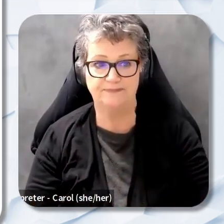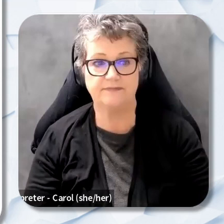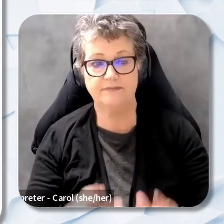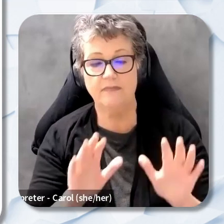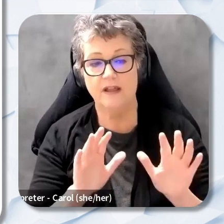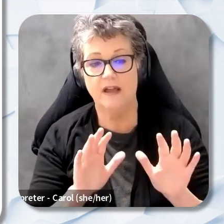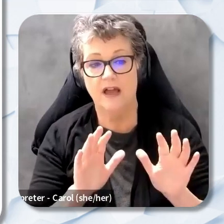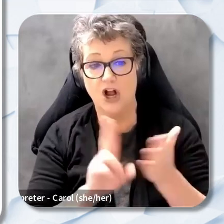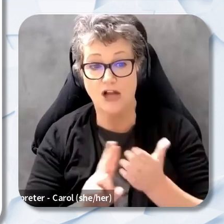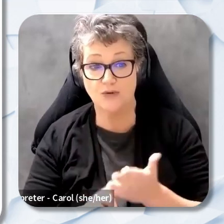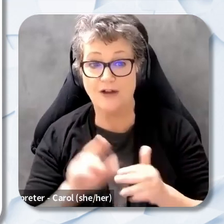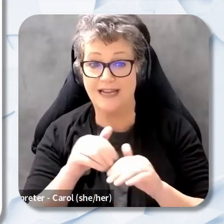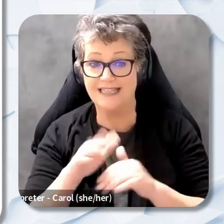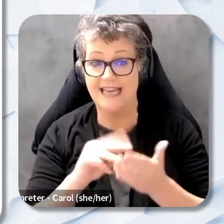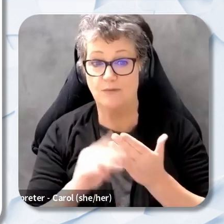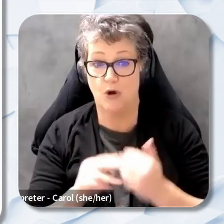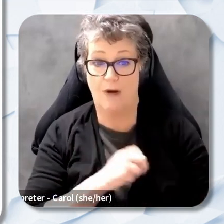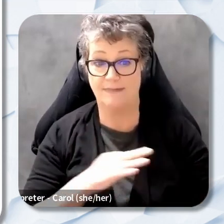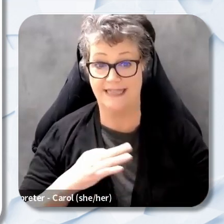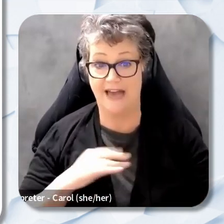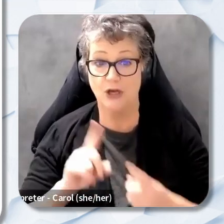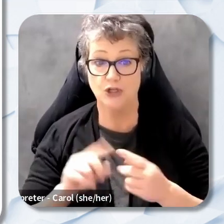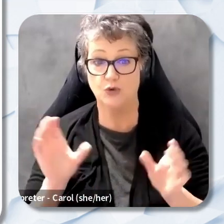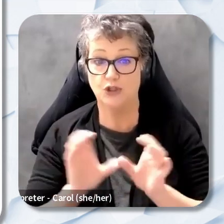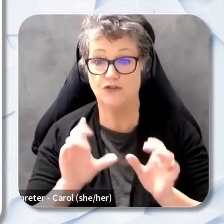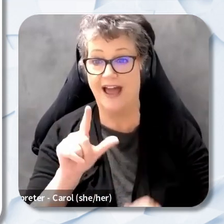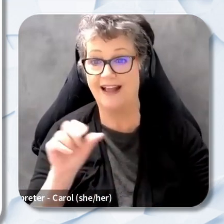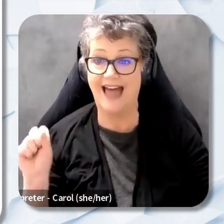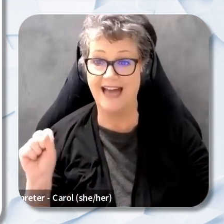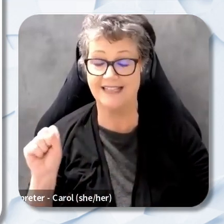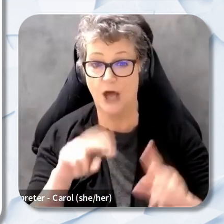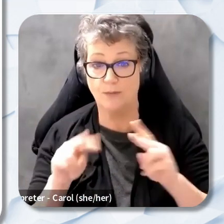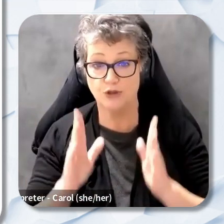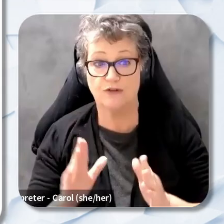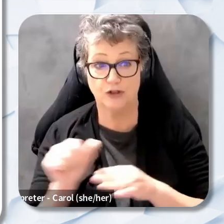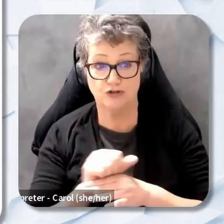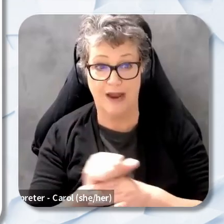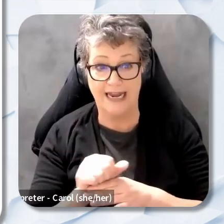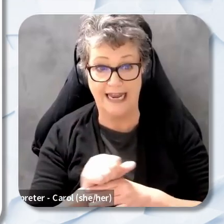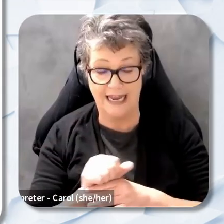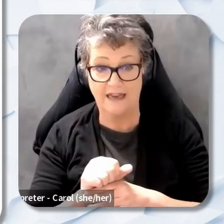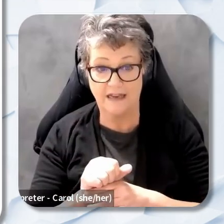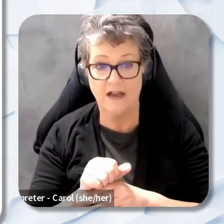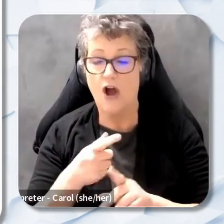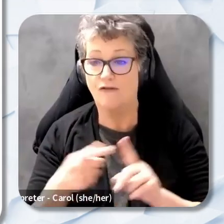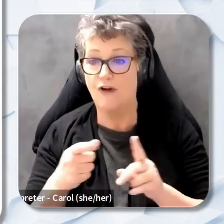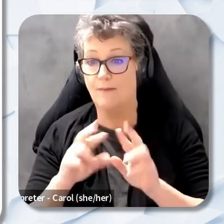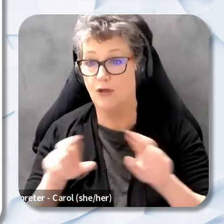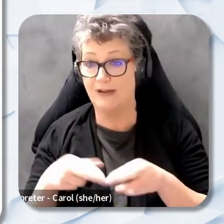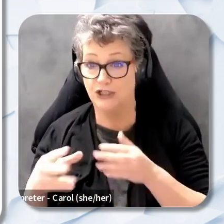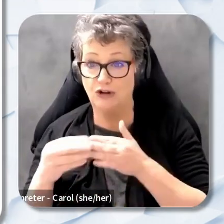Contractors can send program staff to certified class observer trainings provided through the regional